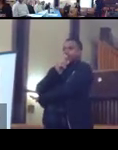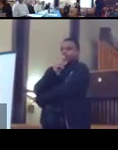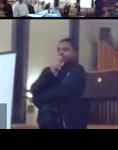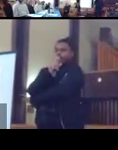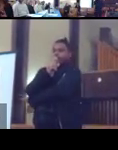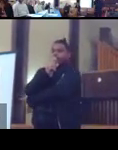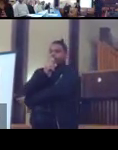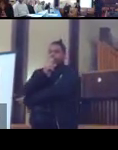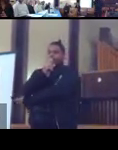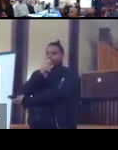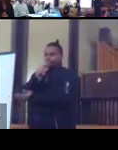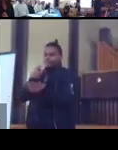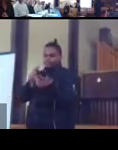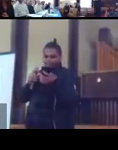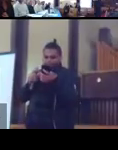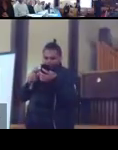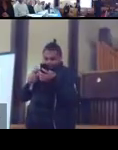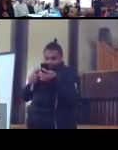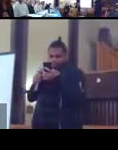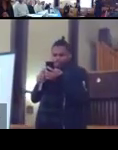resident of the Middle and an artist.